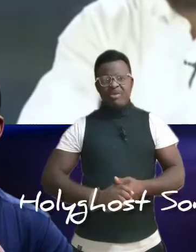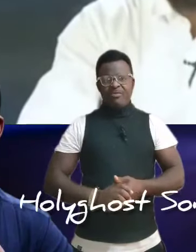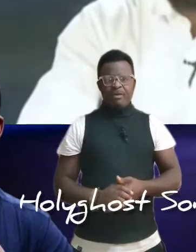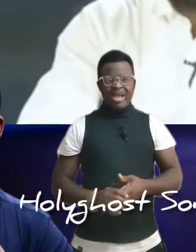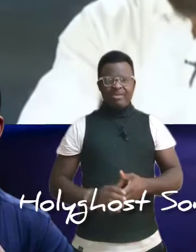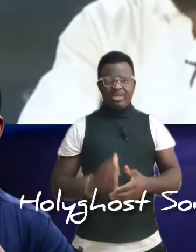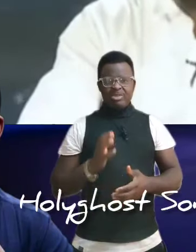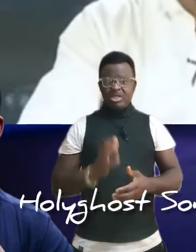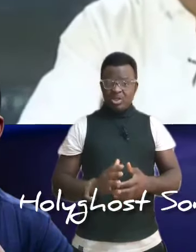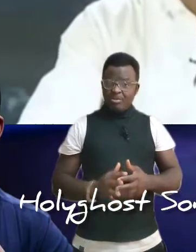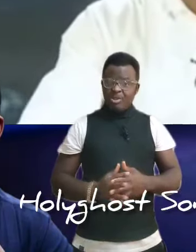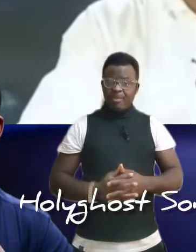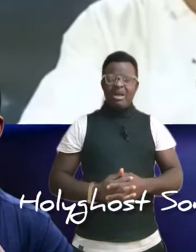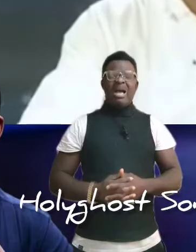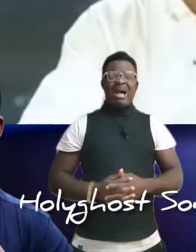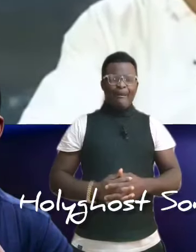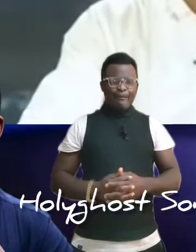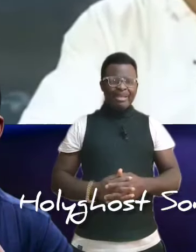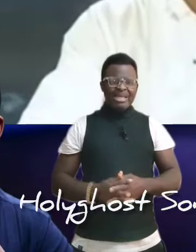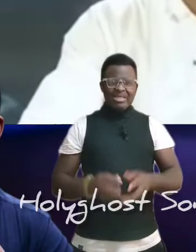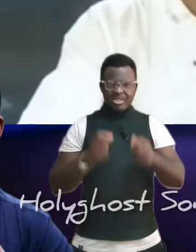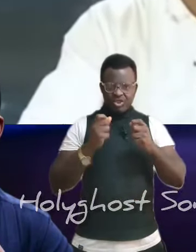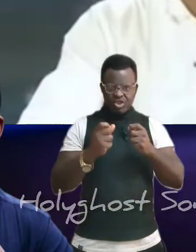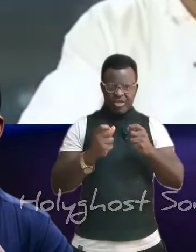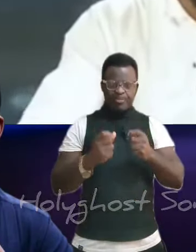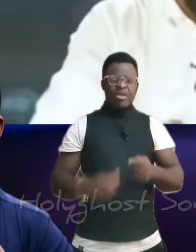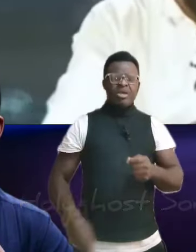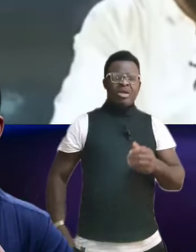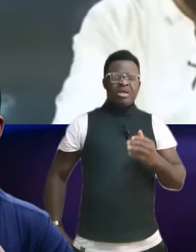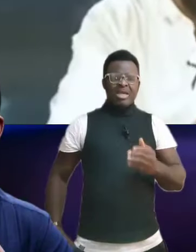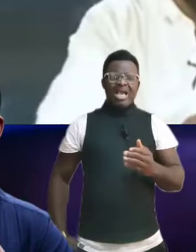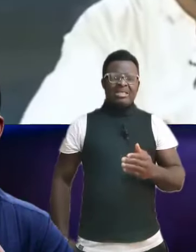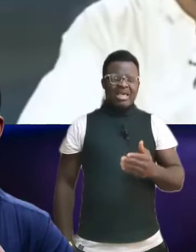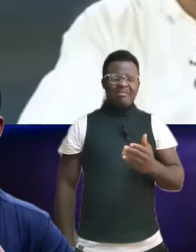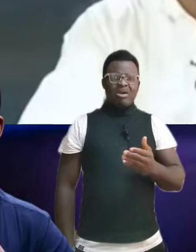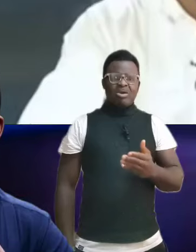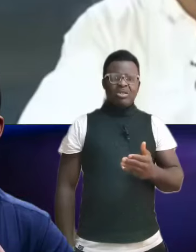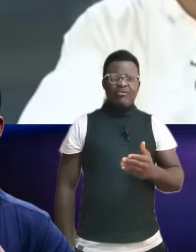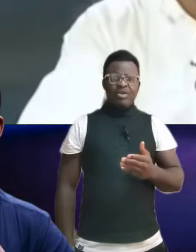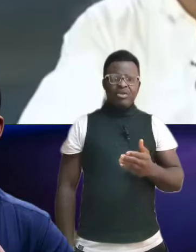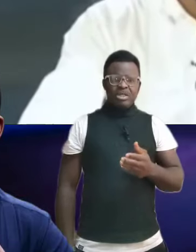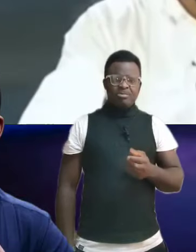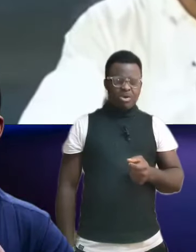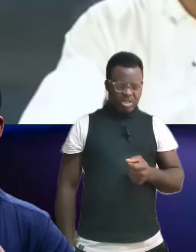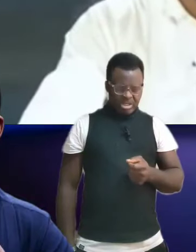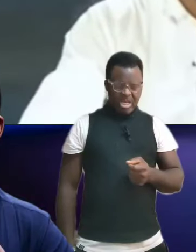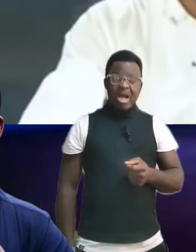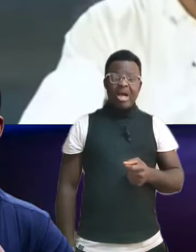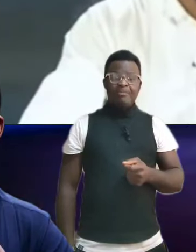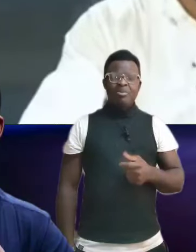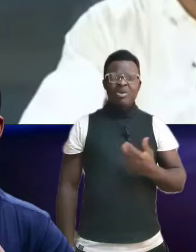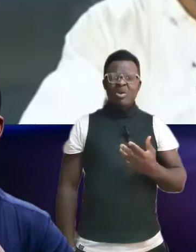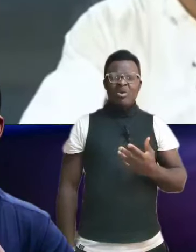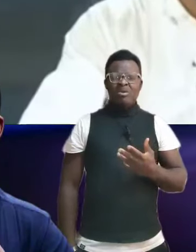detain 124 of 25 protesters. Only 10 were arraigned today. Where are the